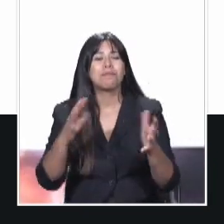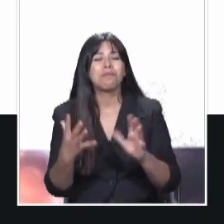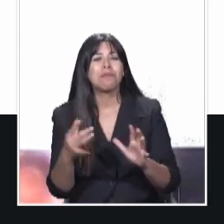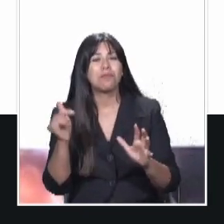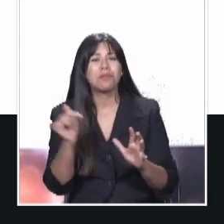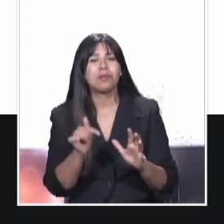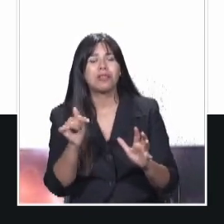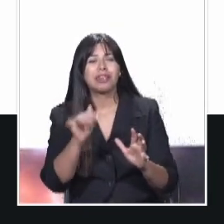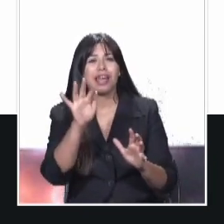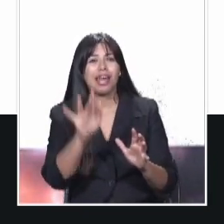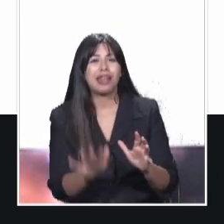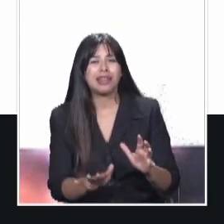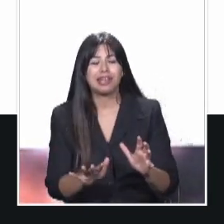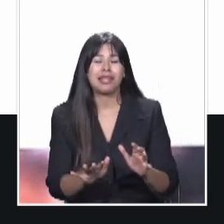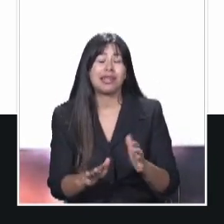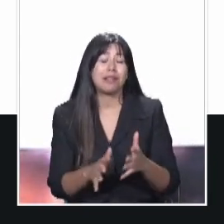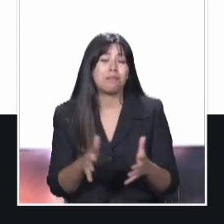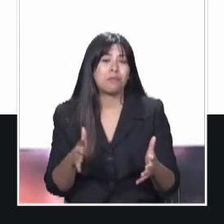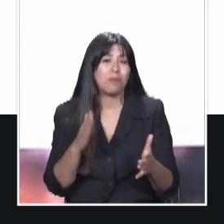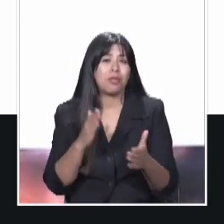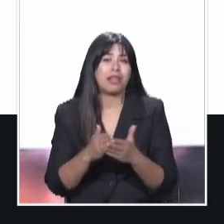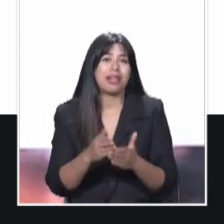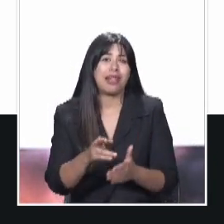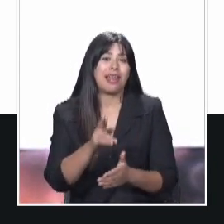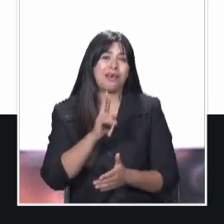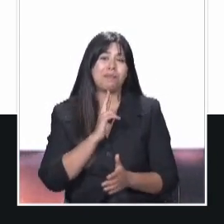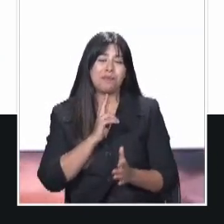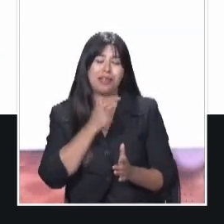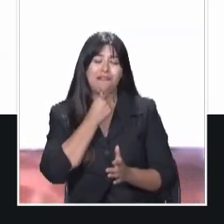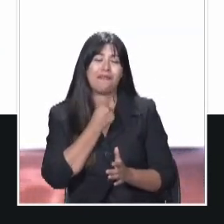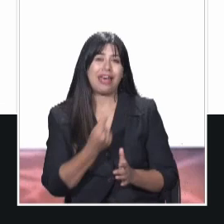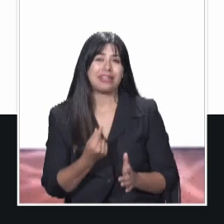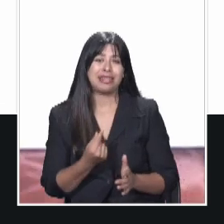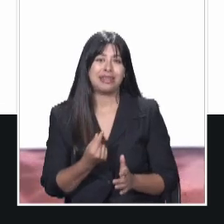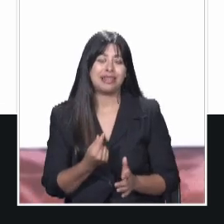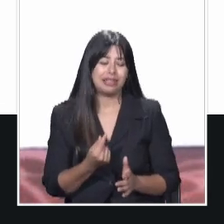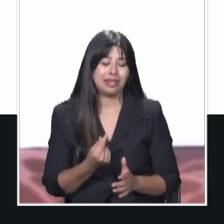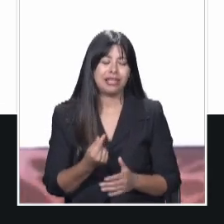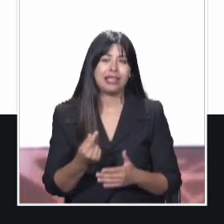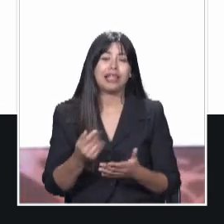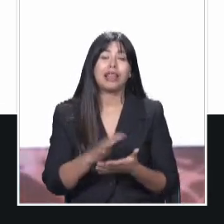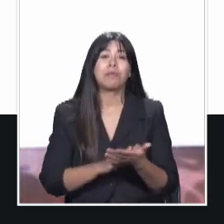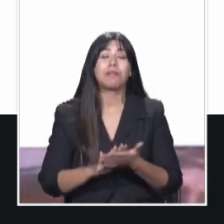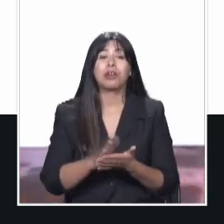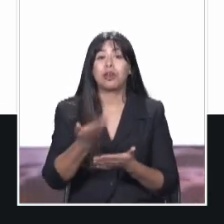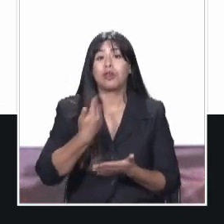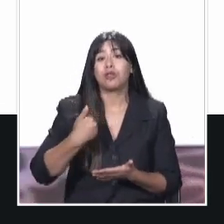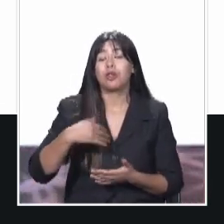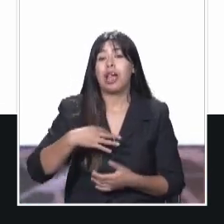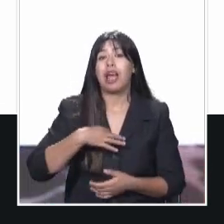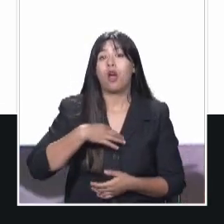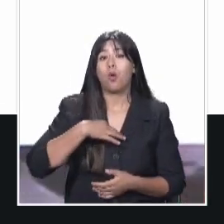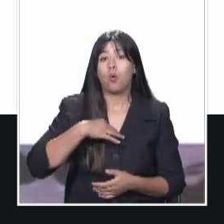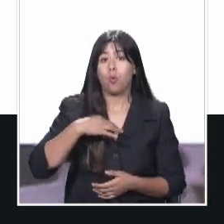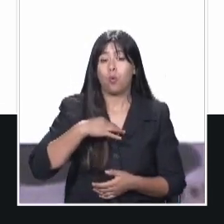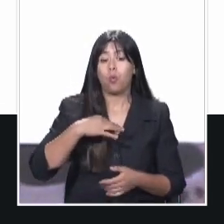straightforward. As a civilization, we have succeeded in